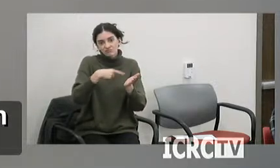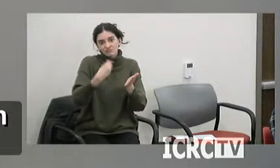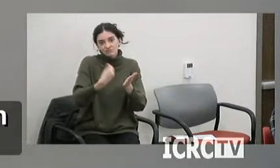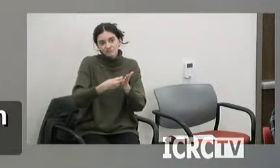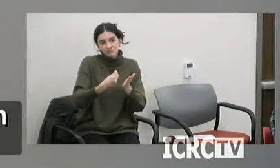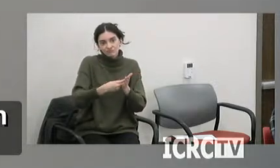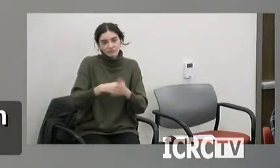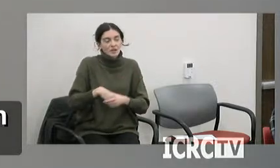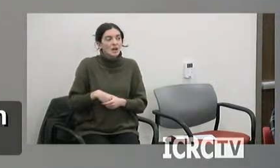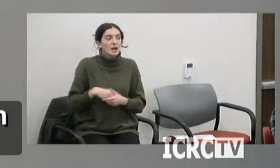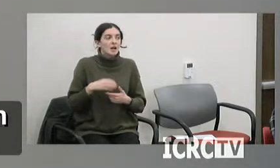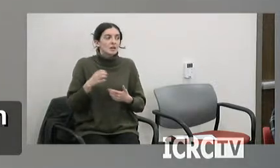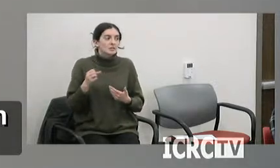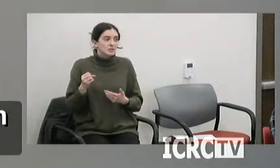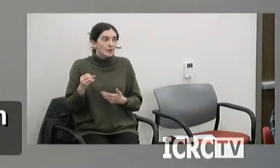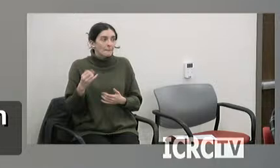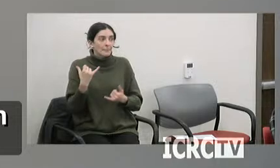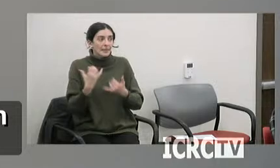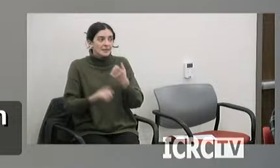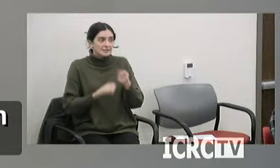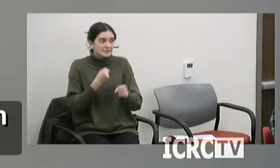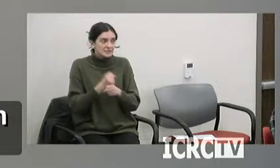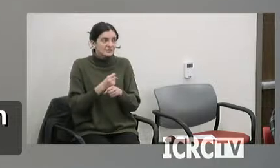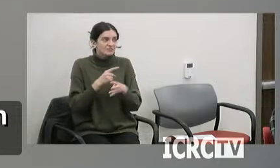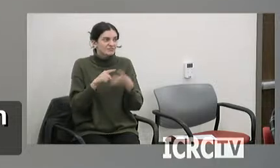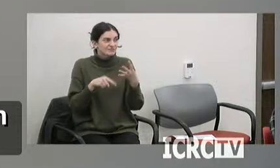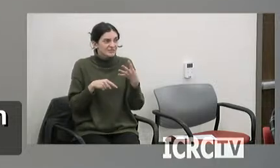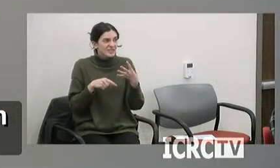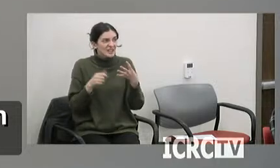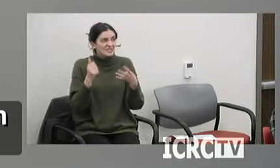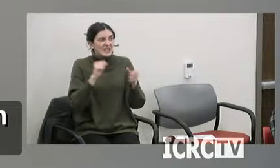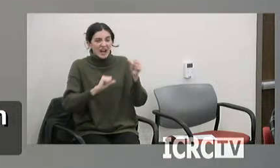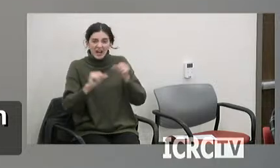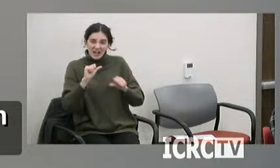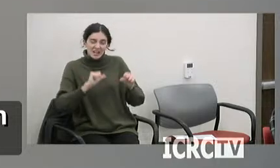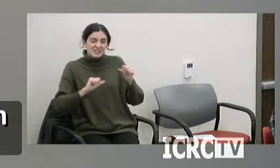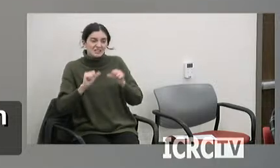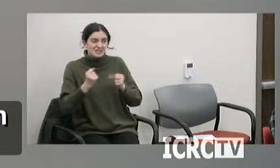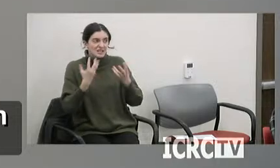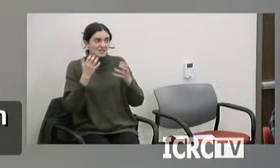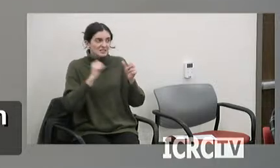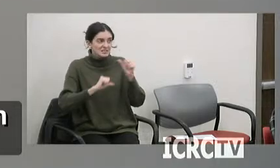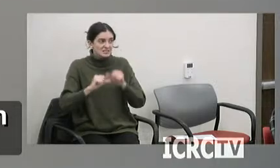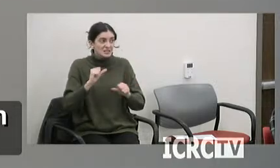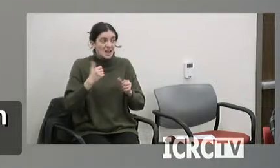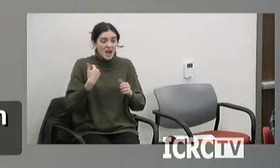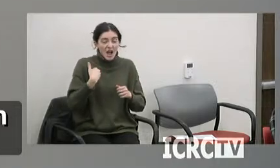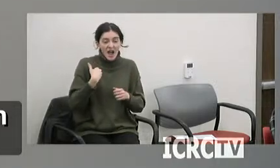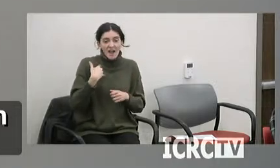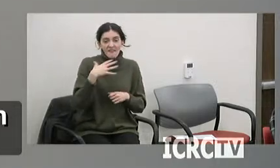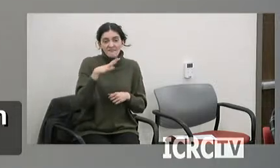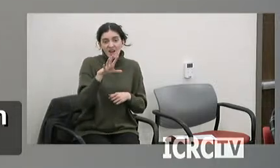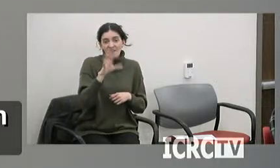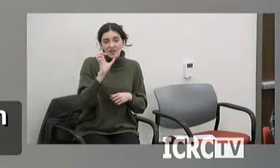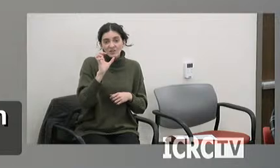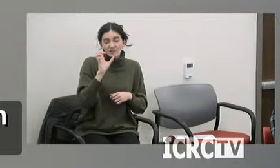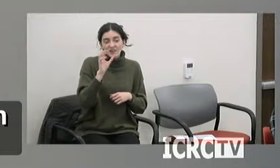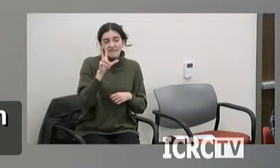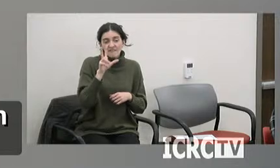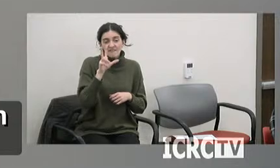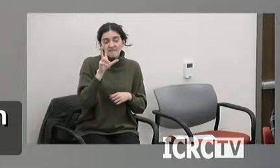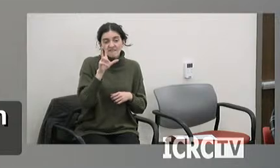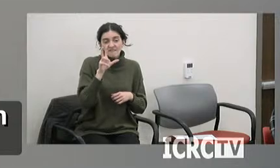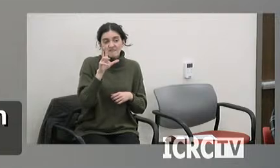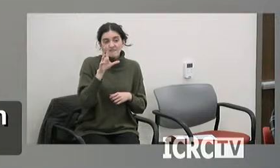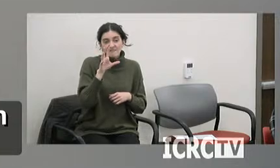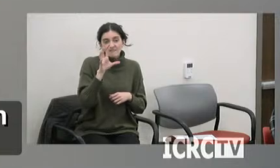So this year, science across the district, even though there's a little bit of misalignment, has $550,000 inside of the